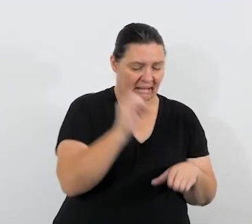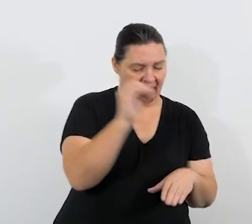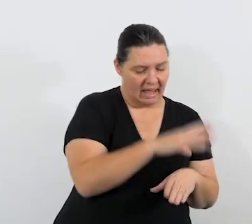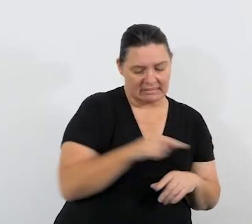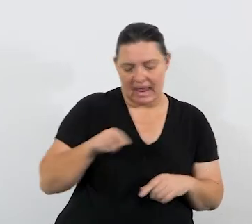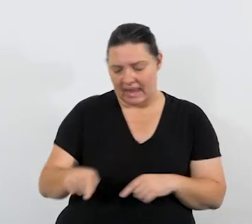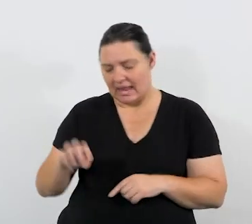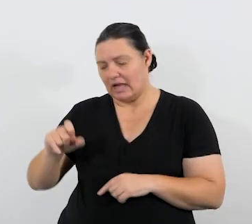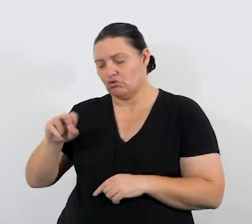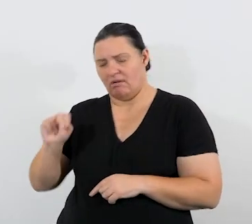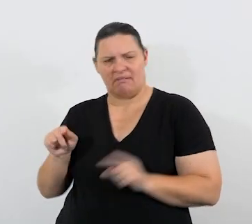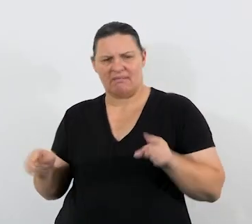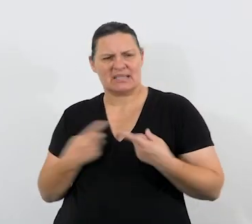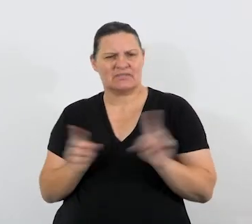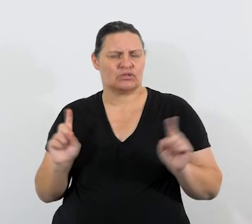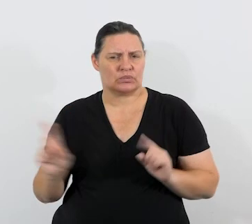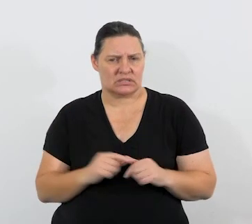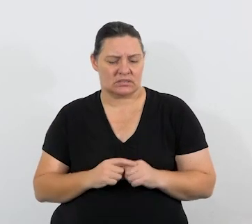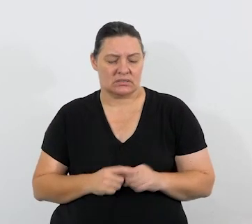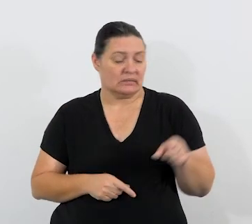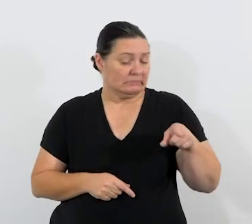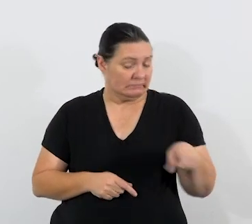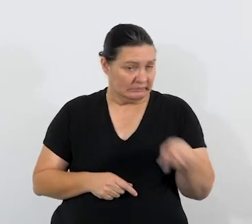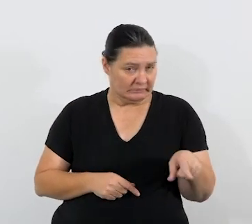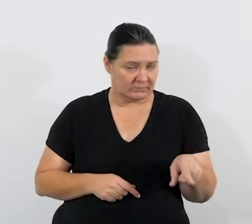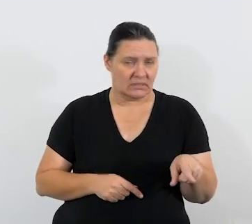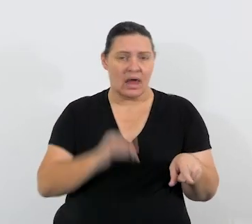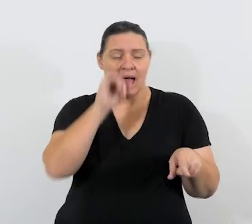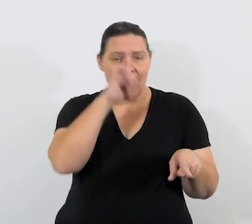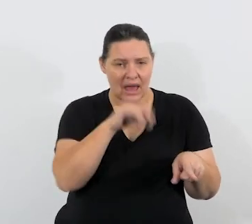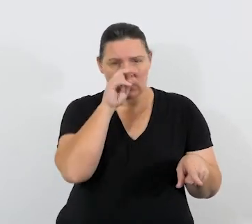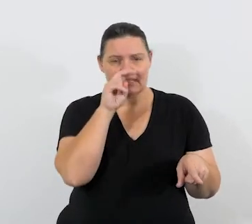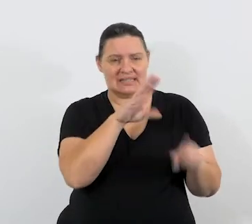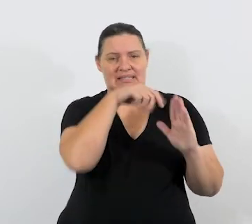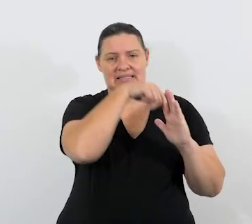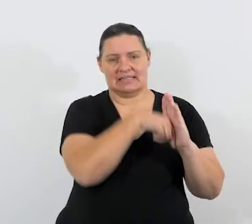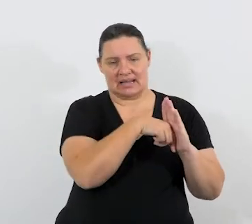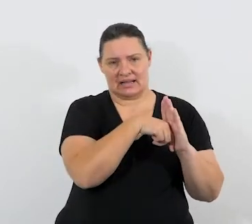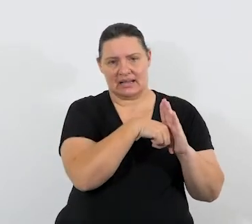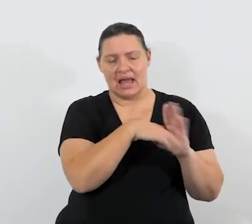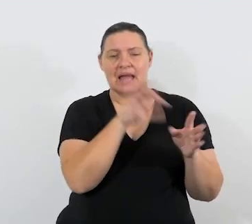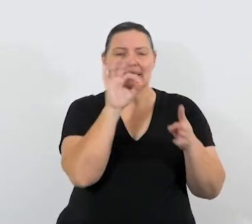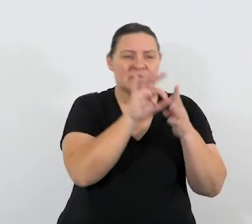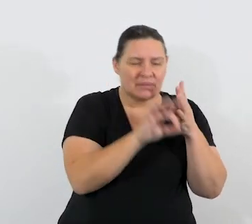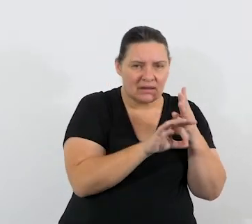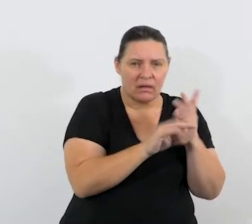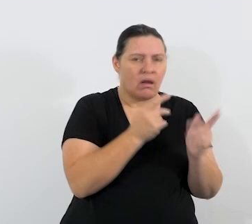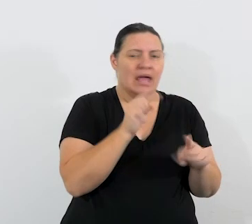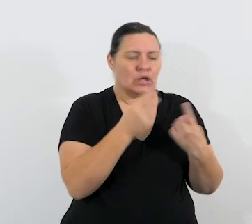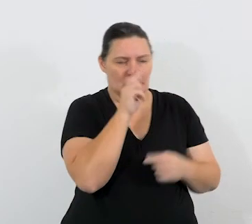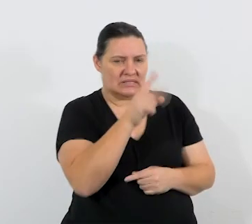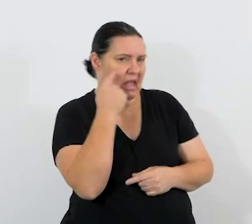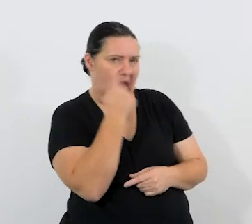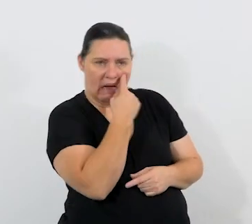light microscope and the electronic one. The basic microscope allows you to see details in specimens that cannot